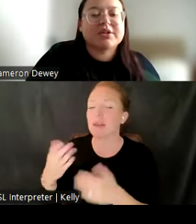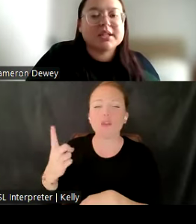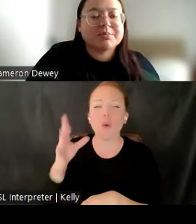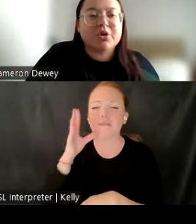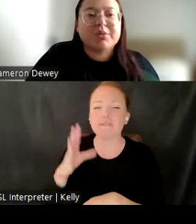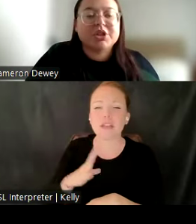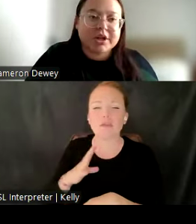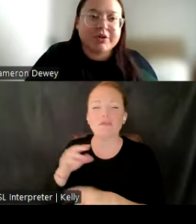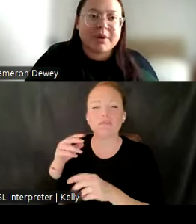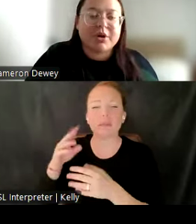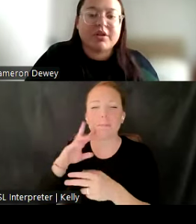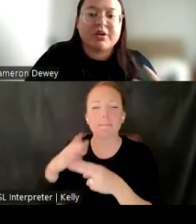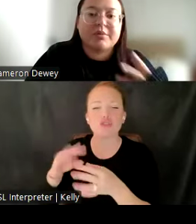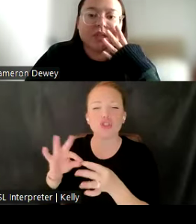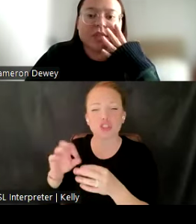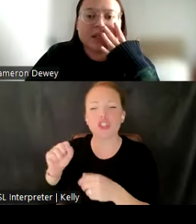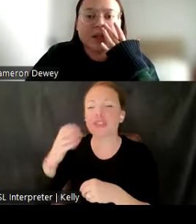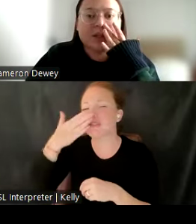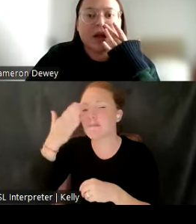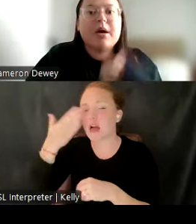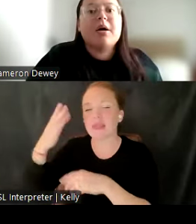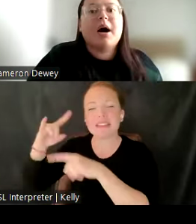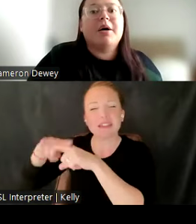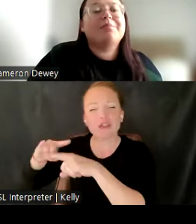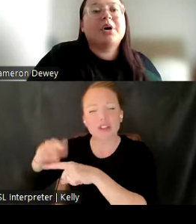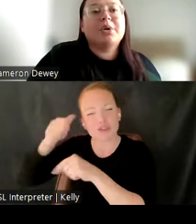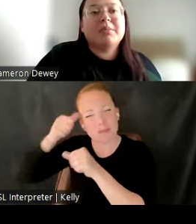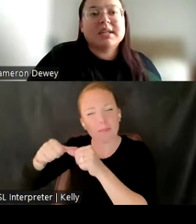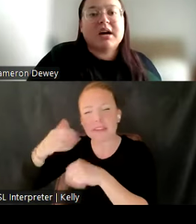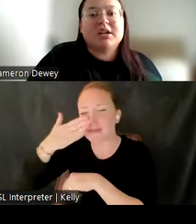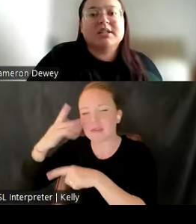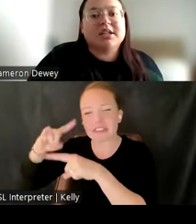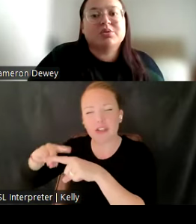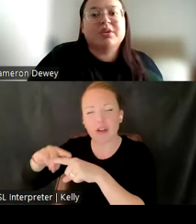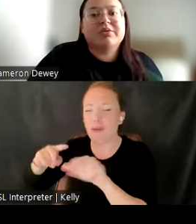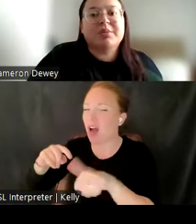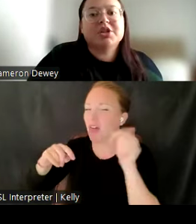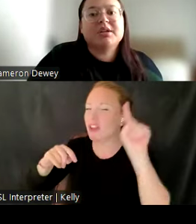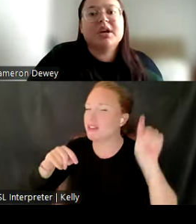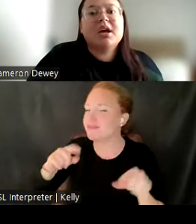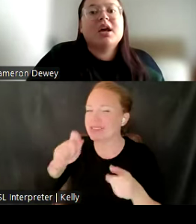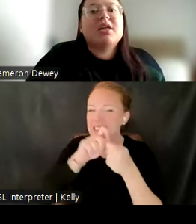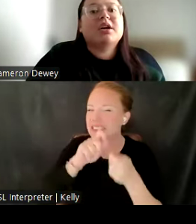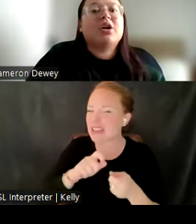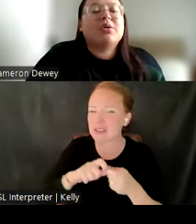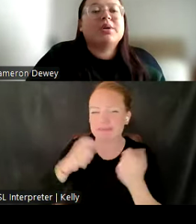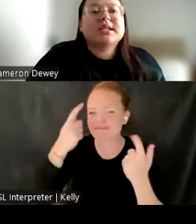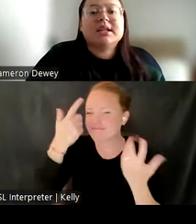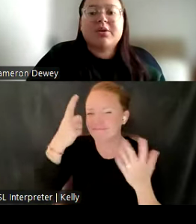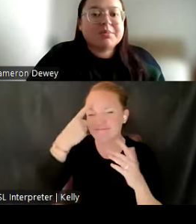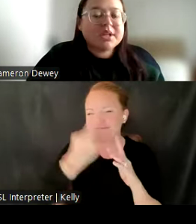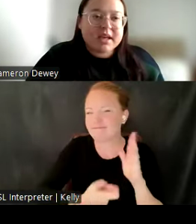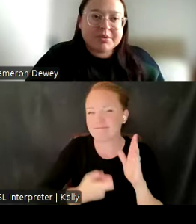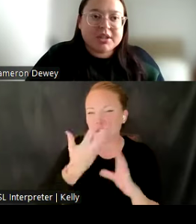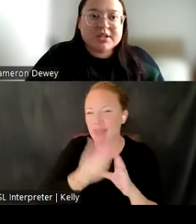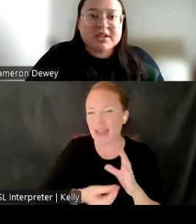smell of cigarette smoke, but she couldn't remember other important details. But we miss out on contextual information. There are always